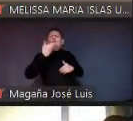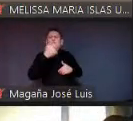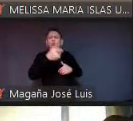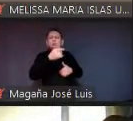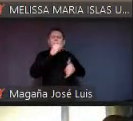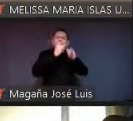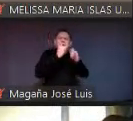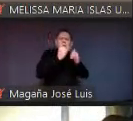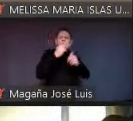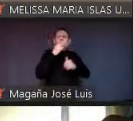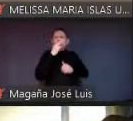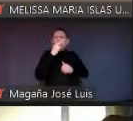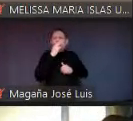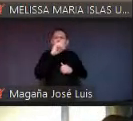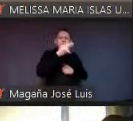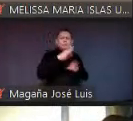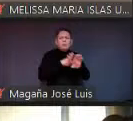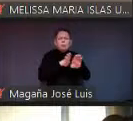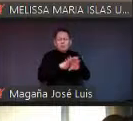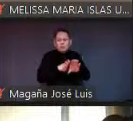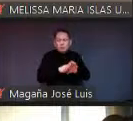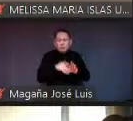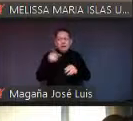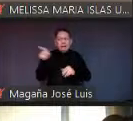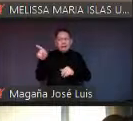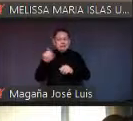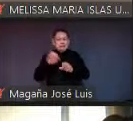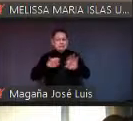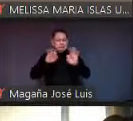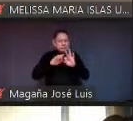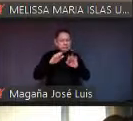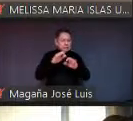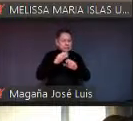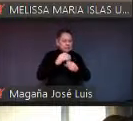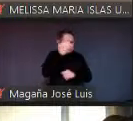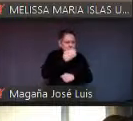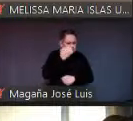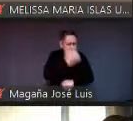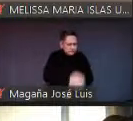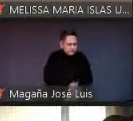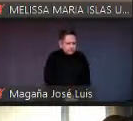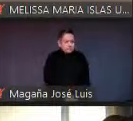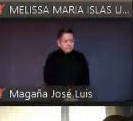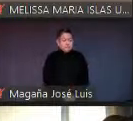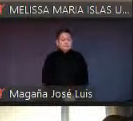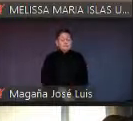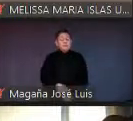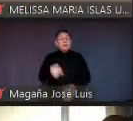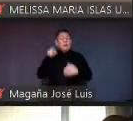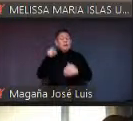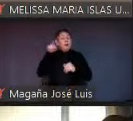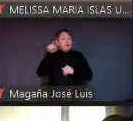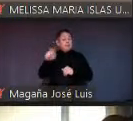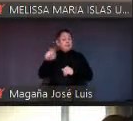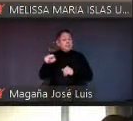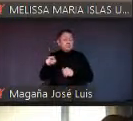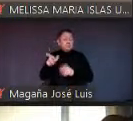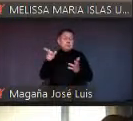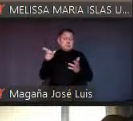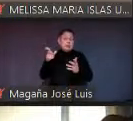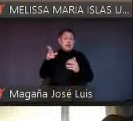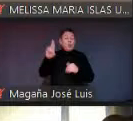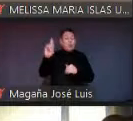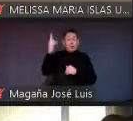digital revolution, but are we at risk of being left behind? Are our students at risk of being left behind? And our doctors, are we all